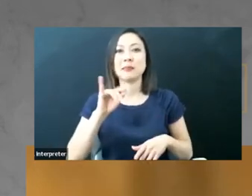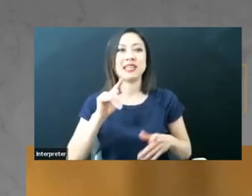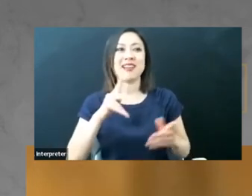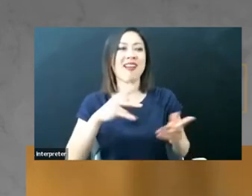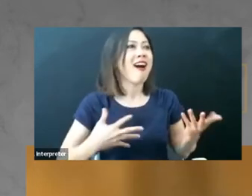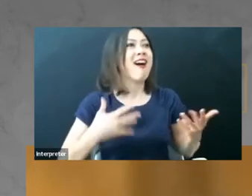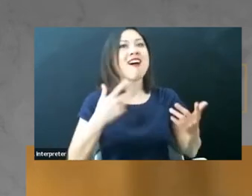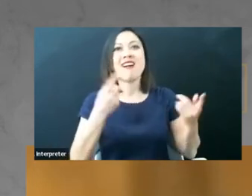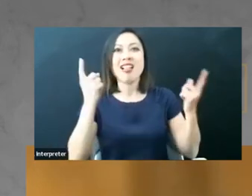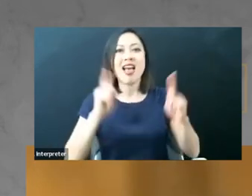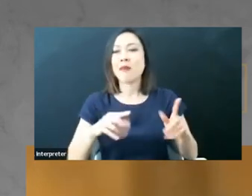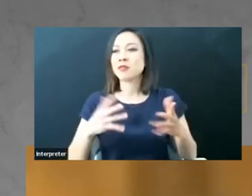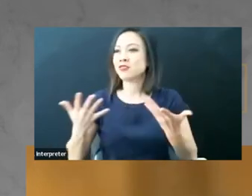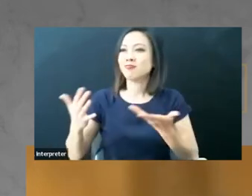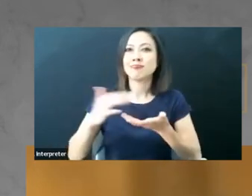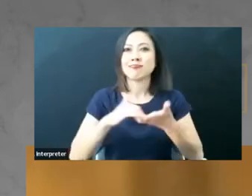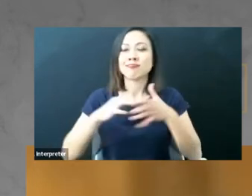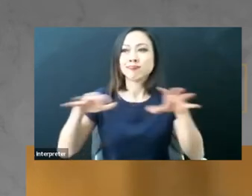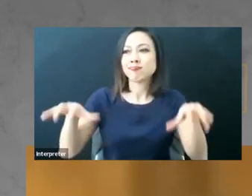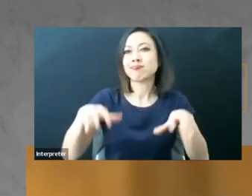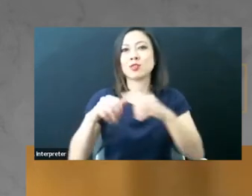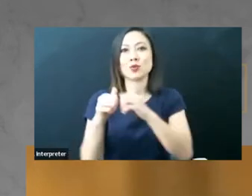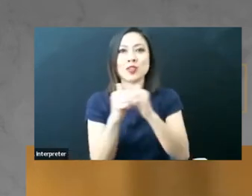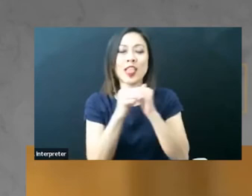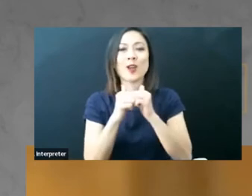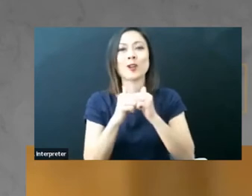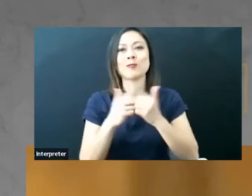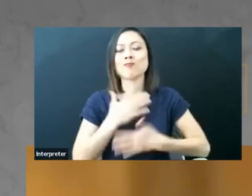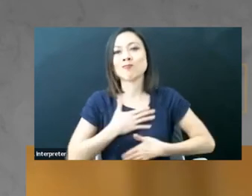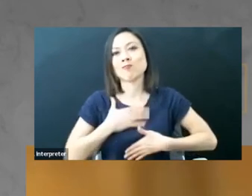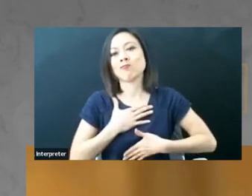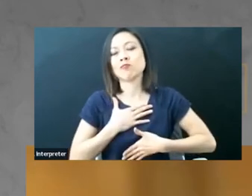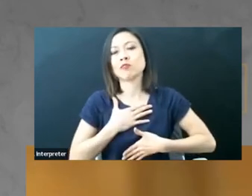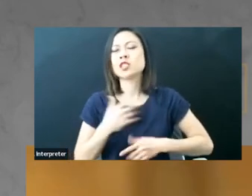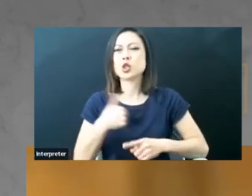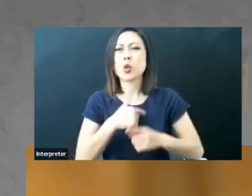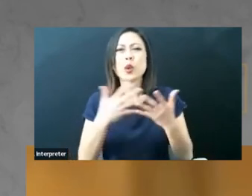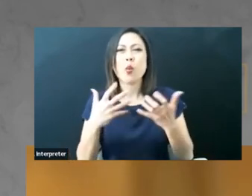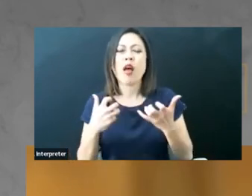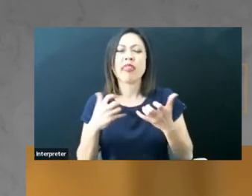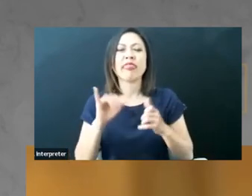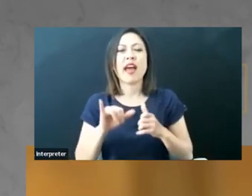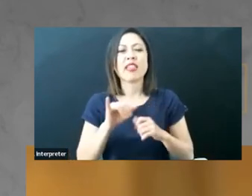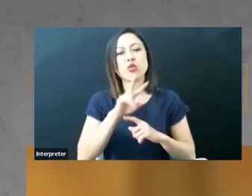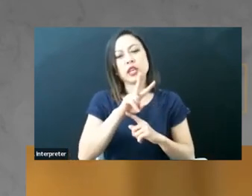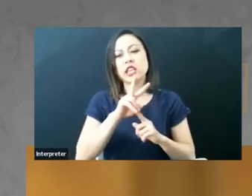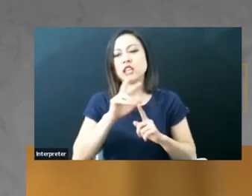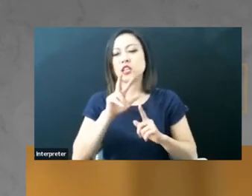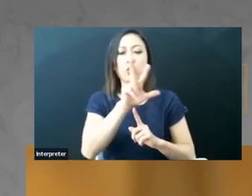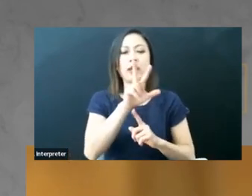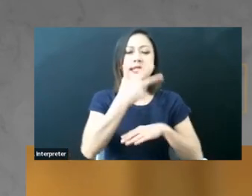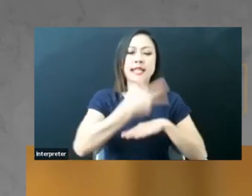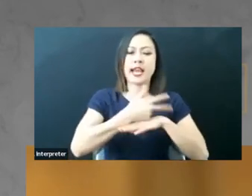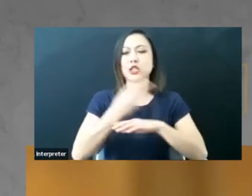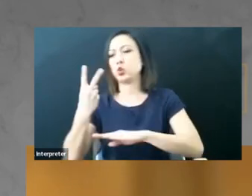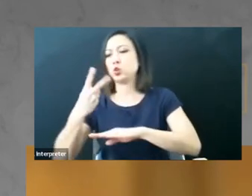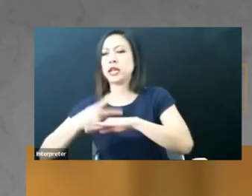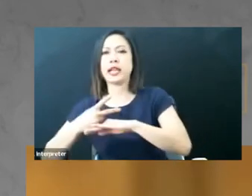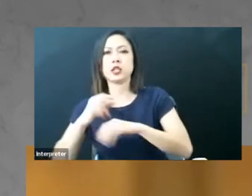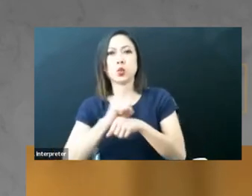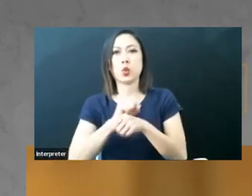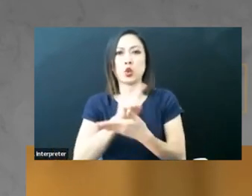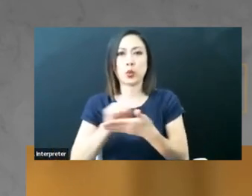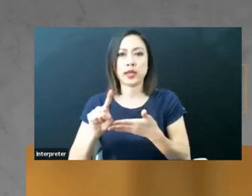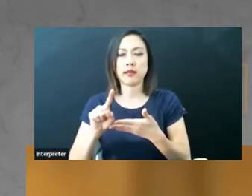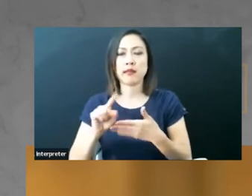of this hybrid 3-2 work week, but we said we also want to give people more agency. So we added things like 4 weeks